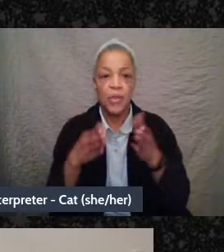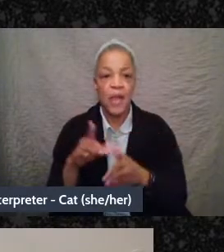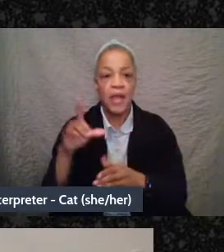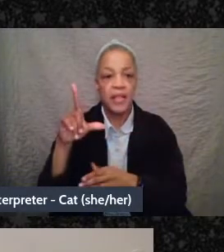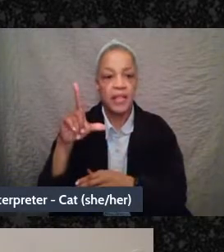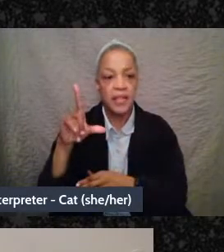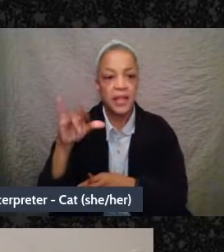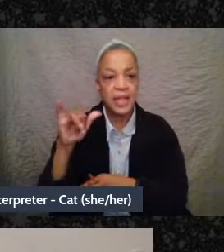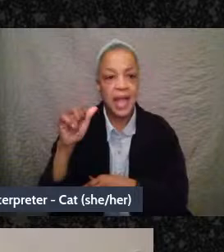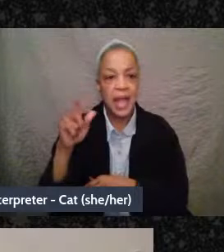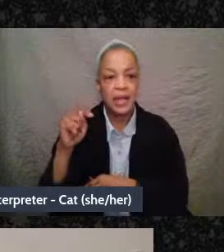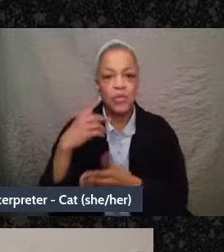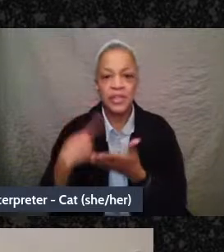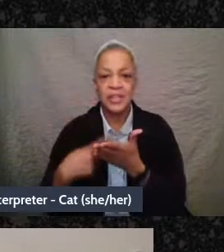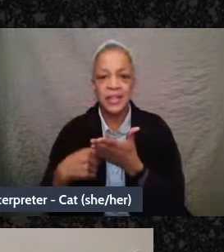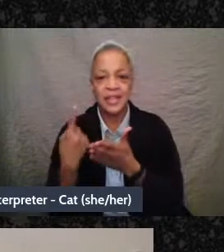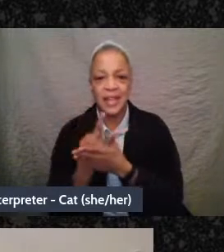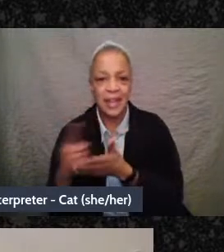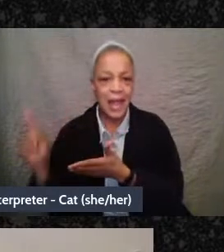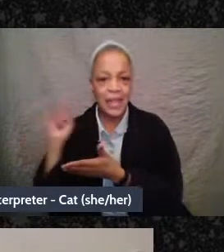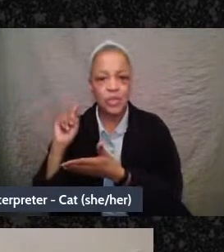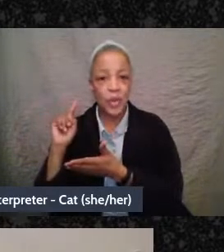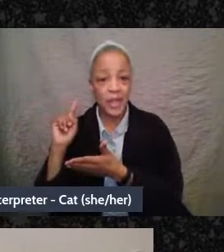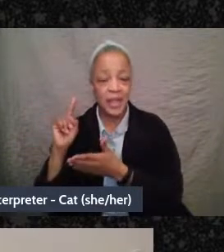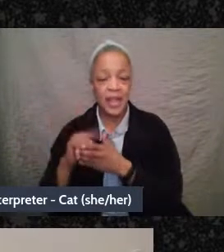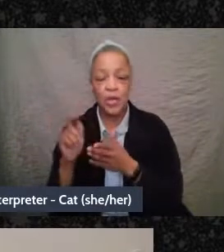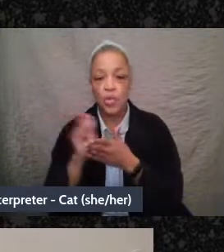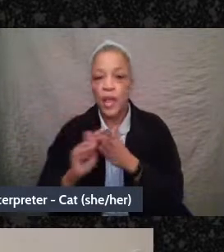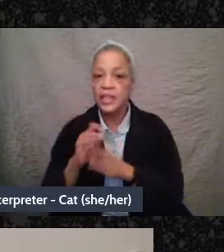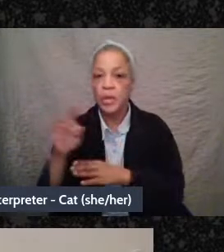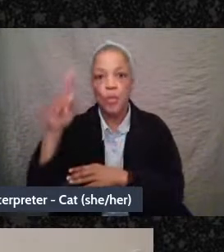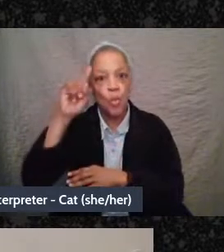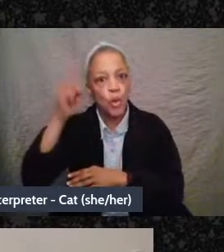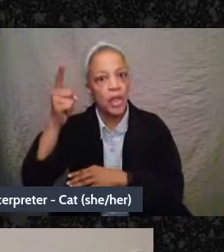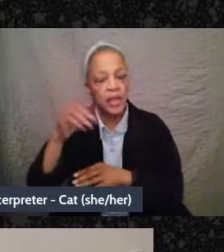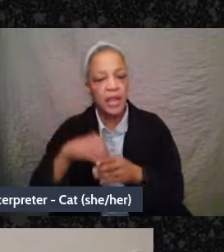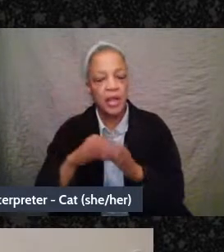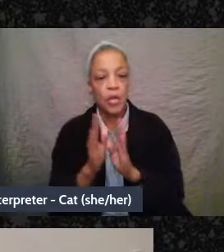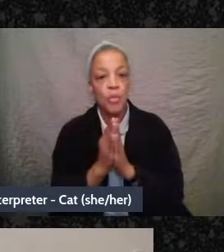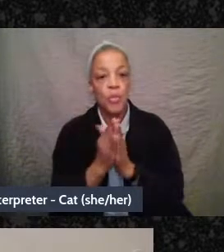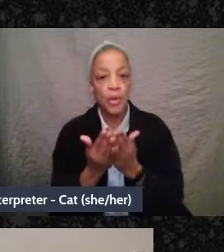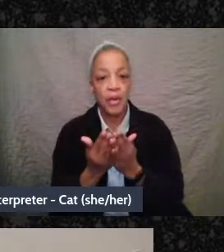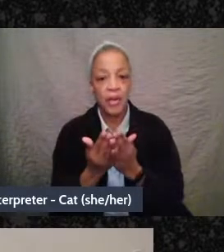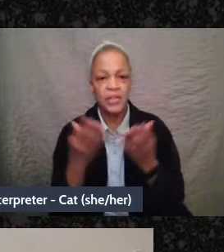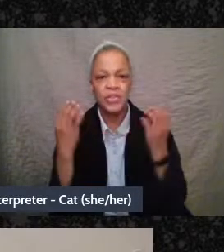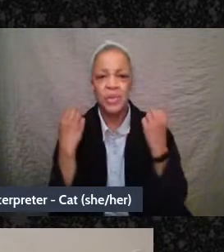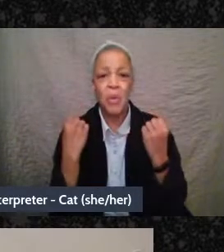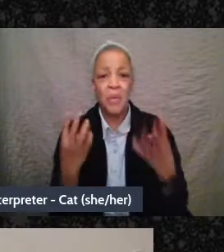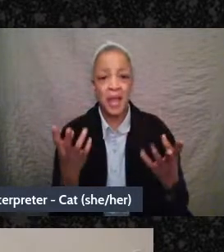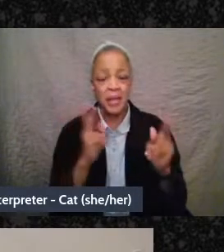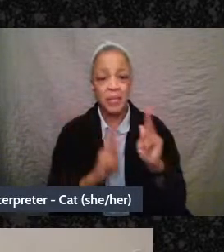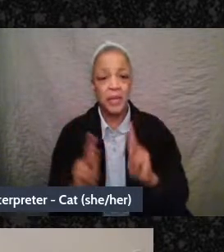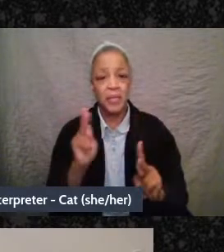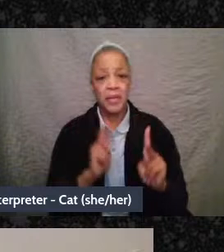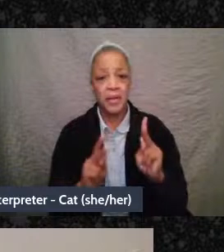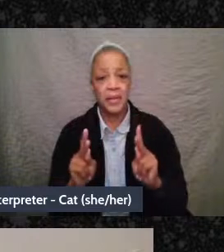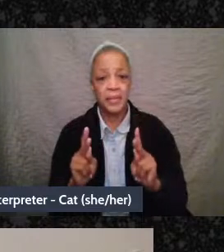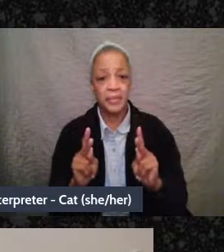down last week and writes brilliantly about in her book, and that so many people